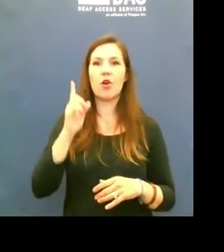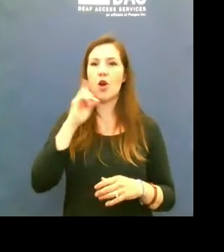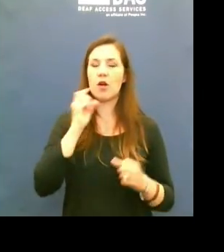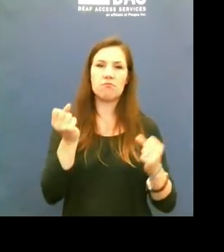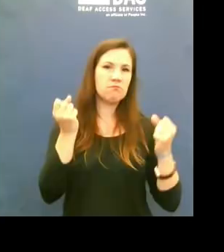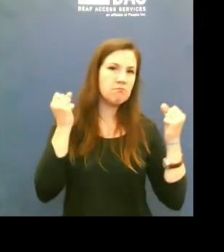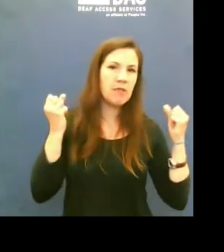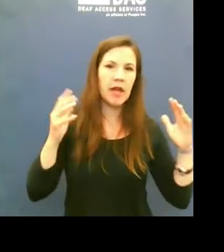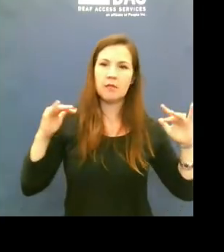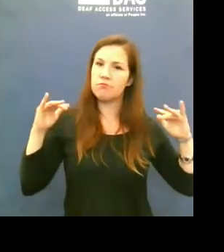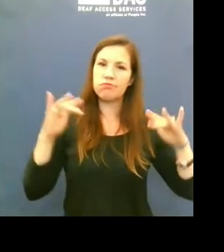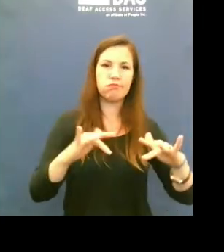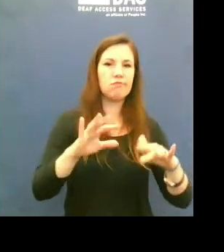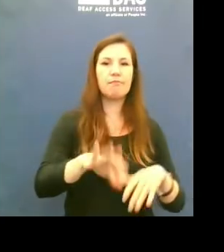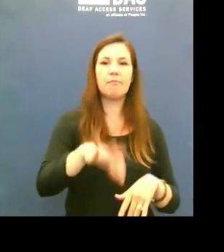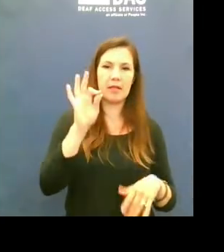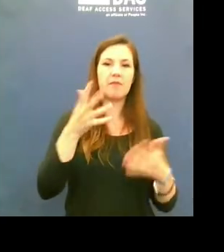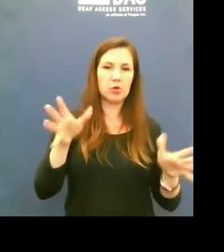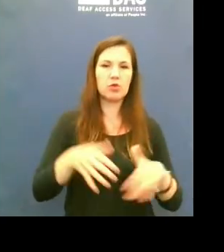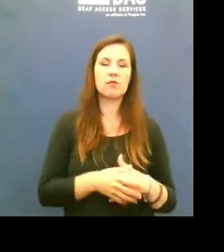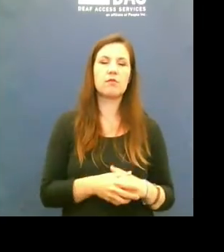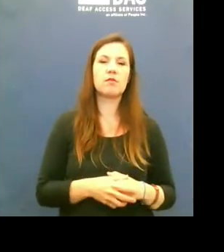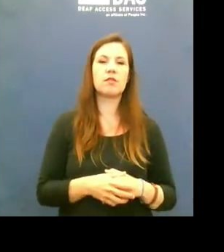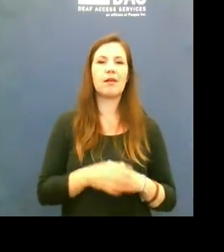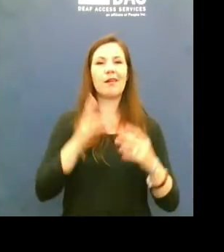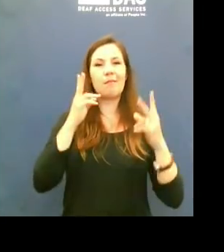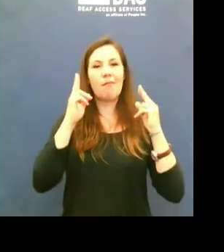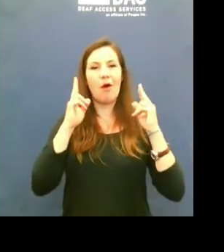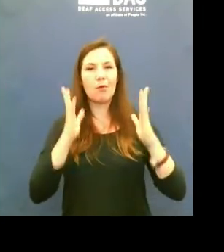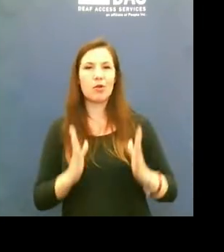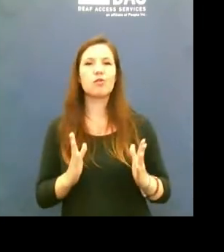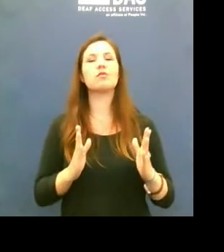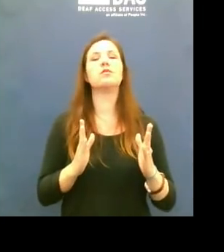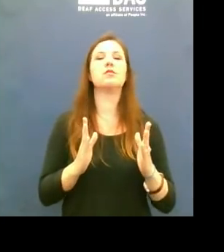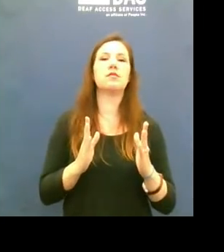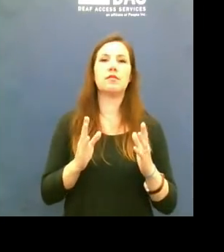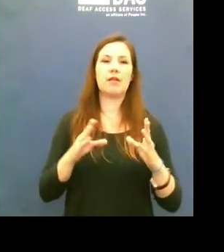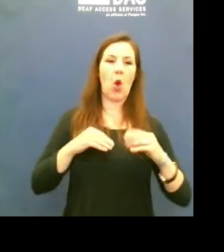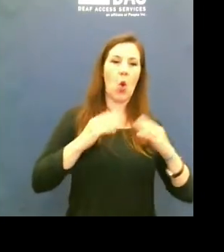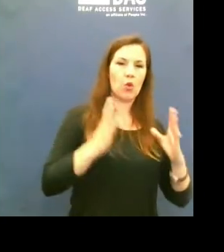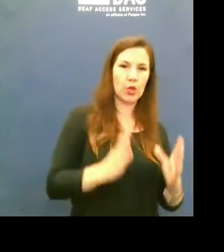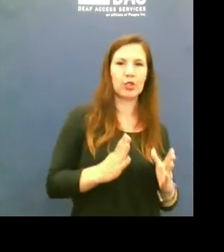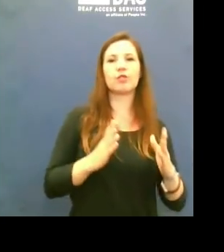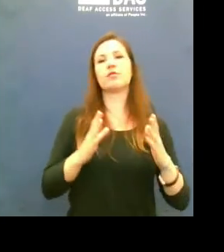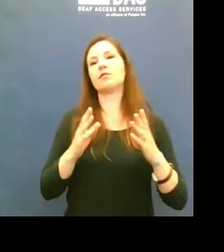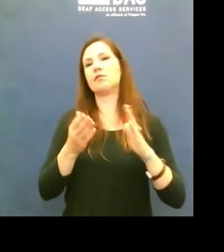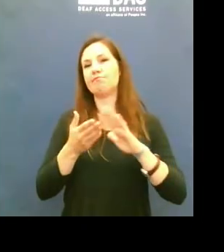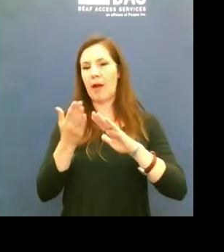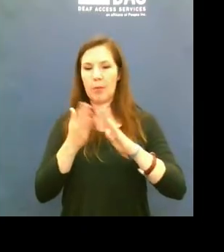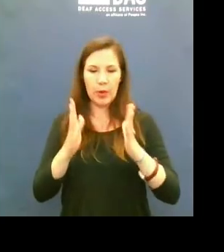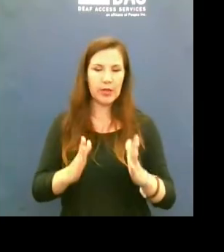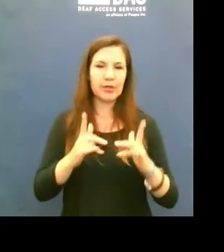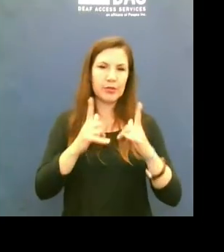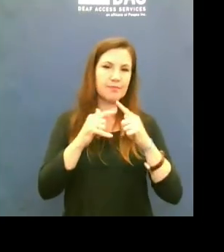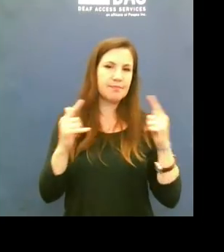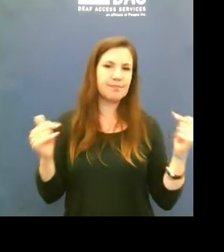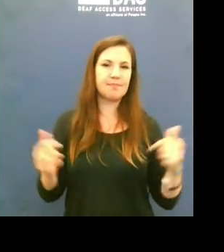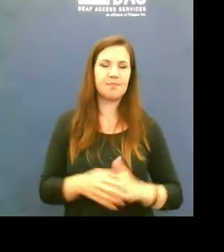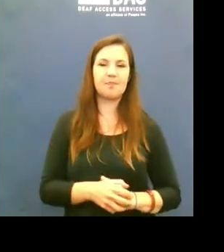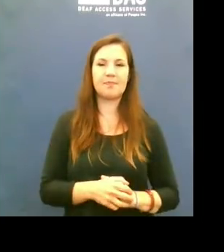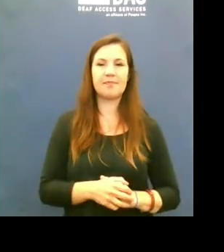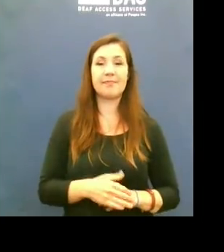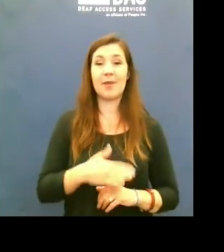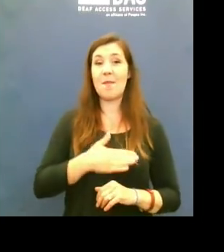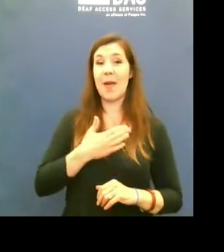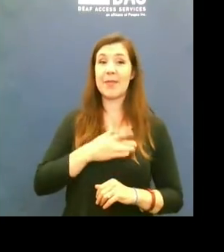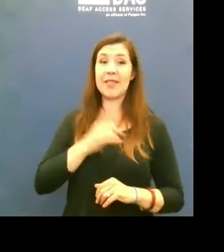were picked up already by barbers, stylists, as well as owner-operators of barbershops and beauty salons. I'm very